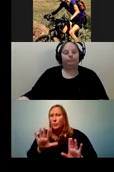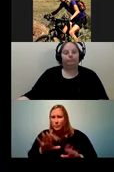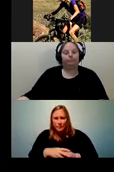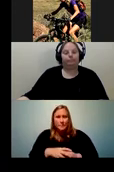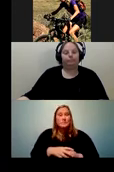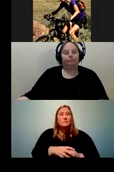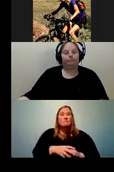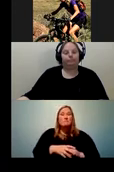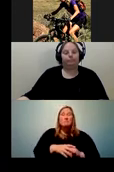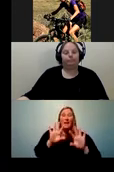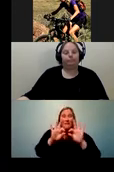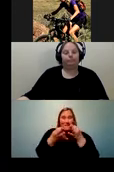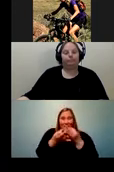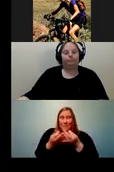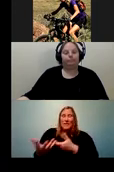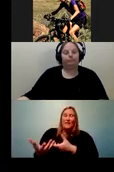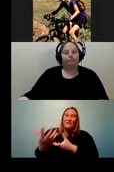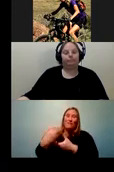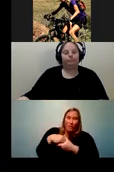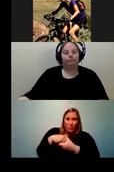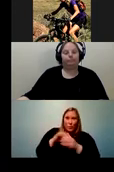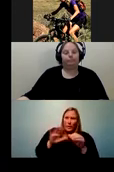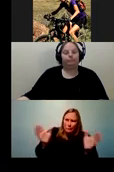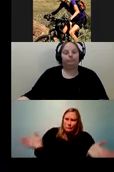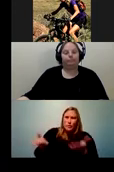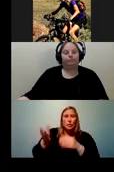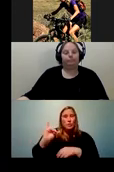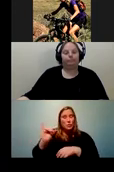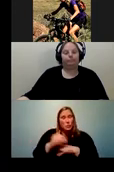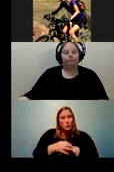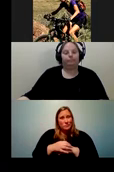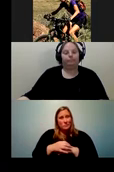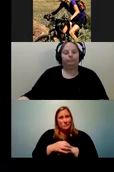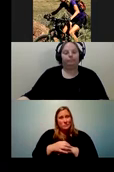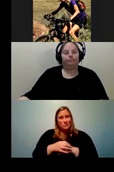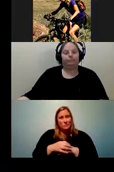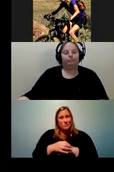family involvement with many of our clients, but that can lead to